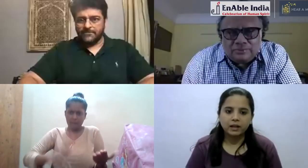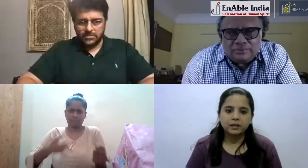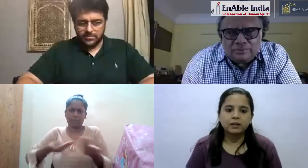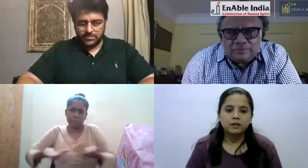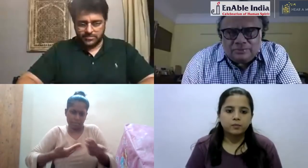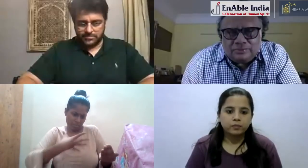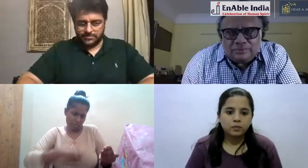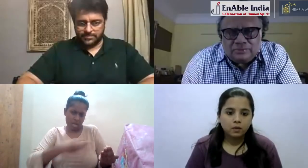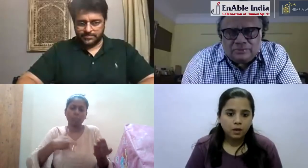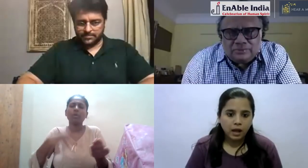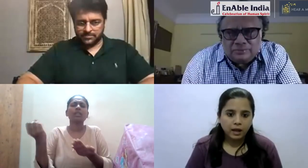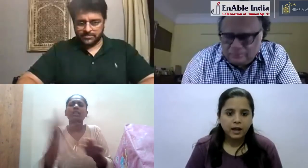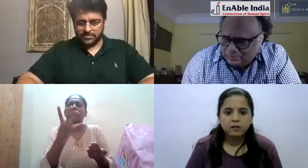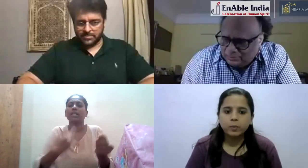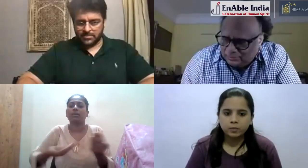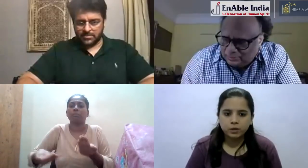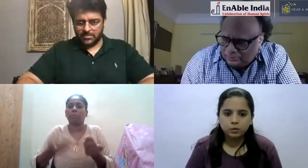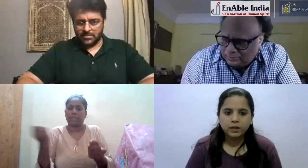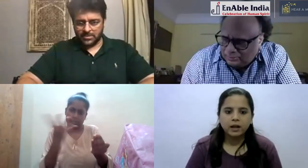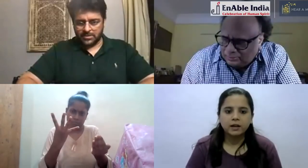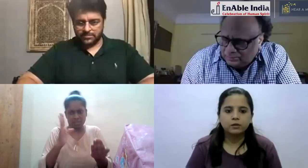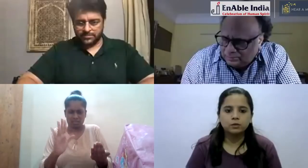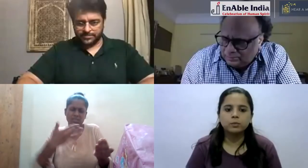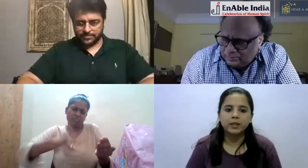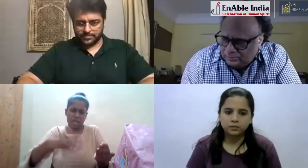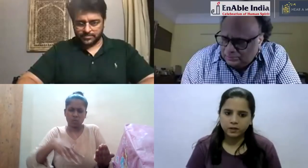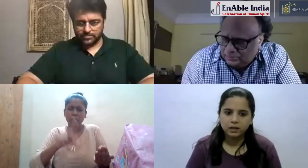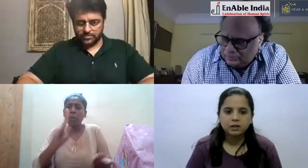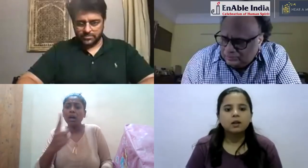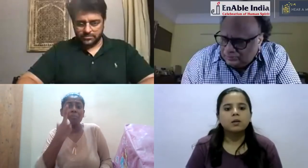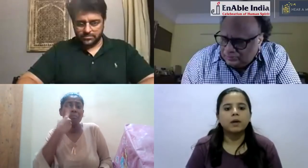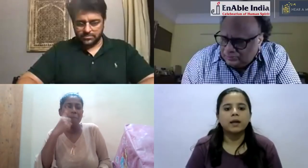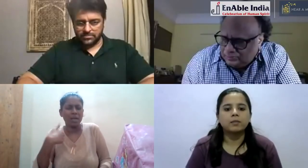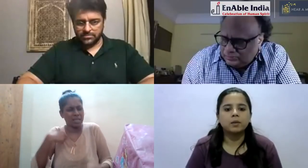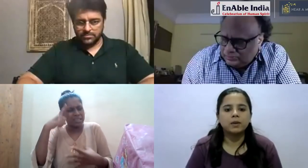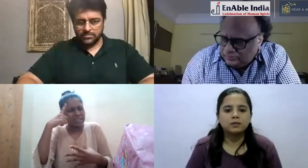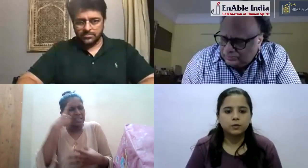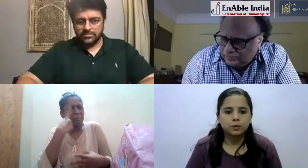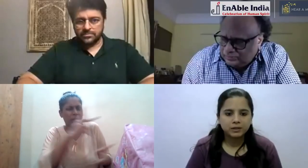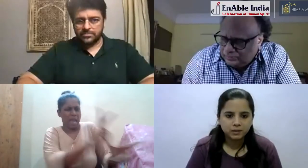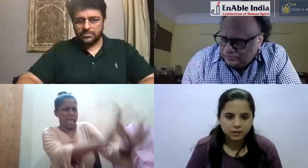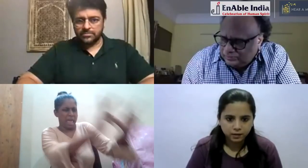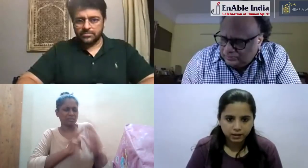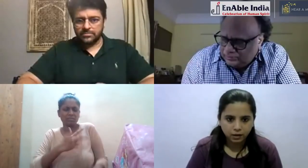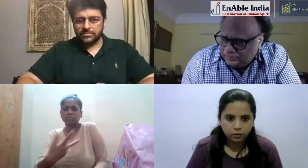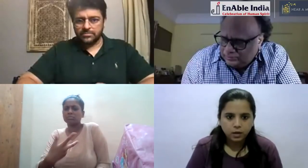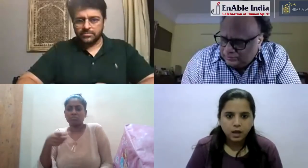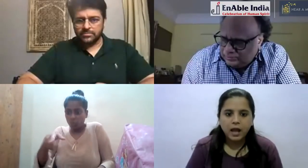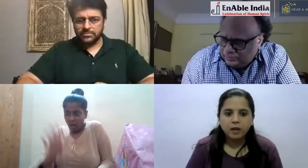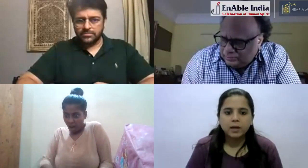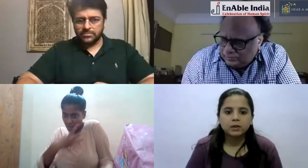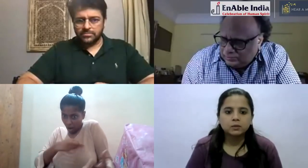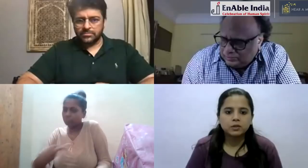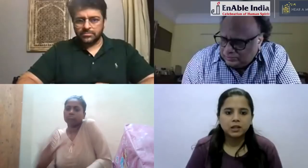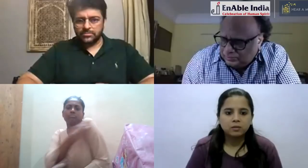me. And I have a baby too, and I do breastfeed. My baby is 4 months right now,